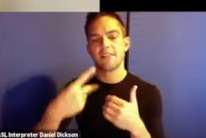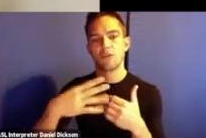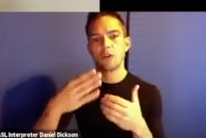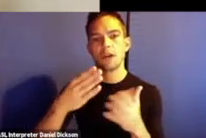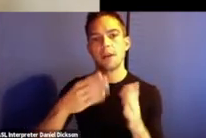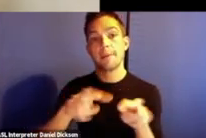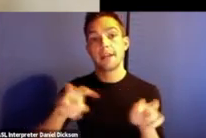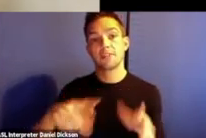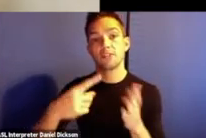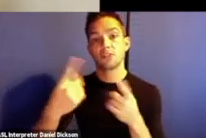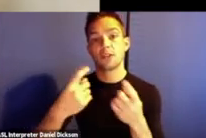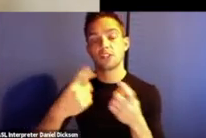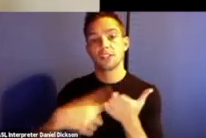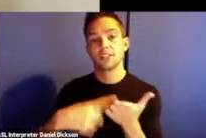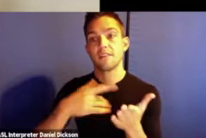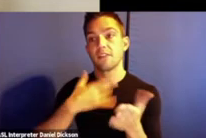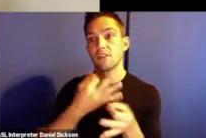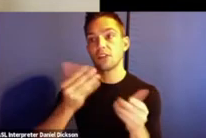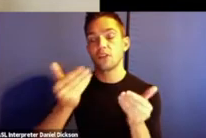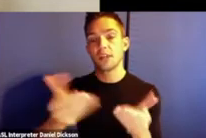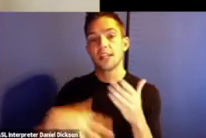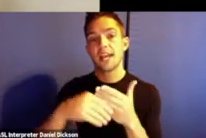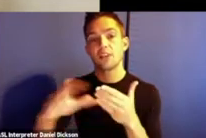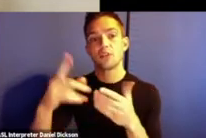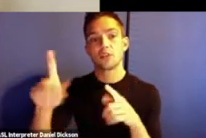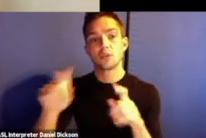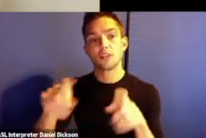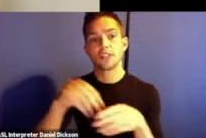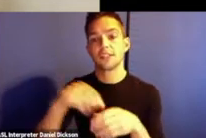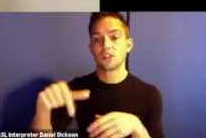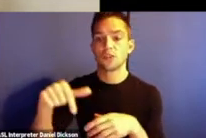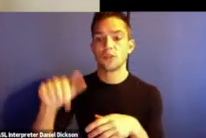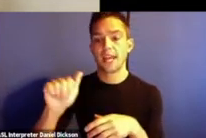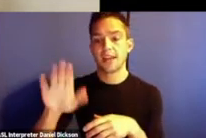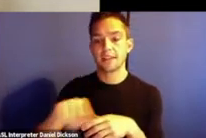and discussion. So feel free to add your questions into the Q&A.